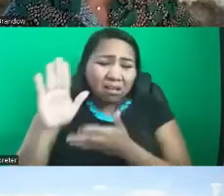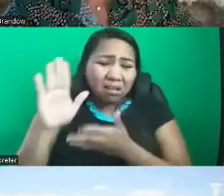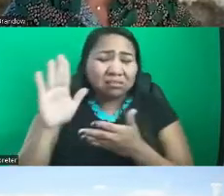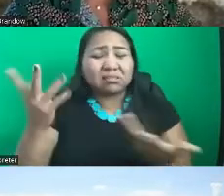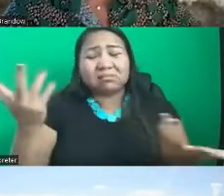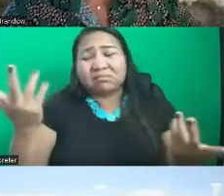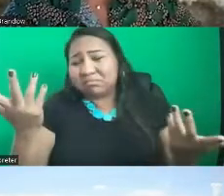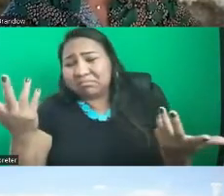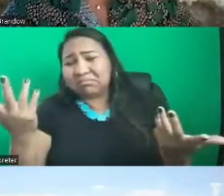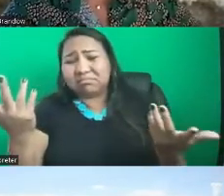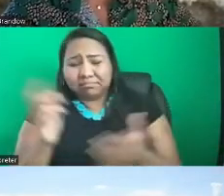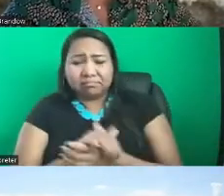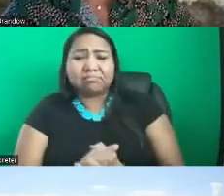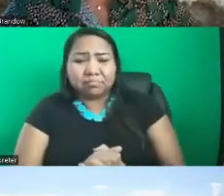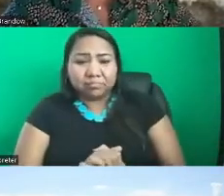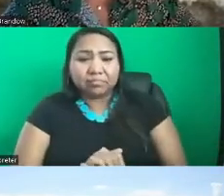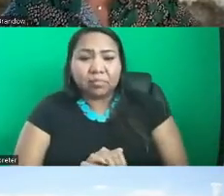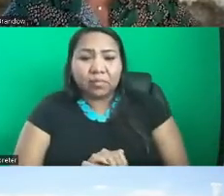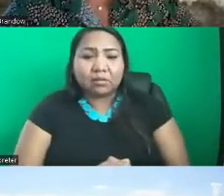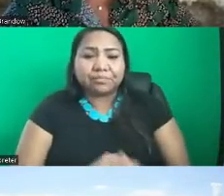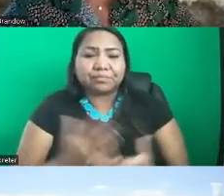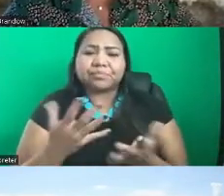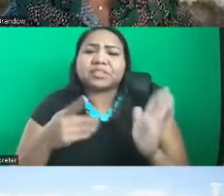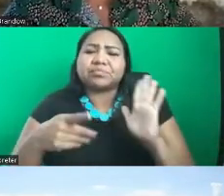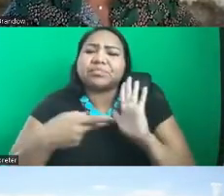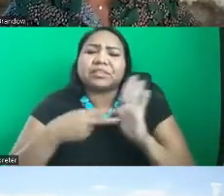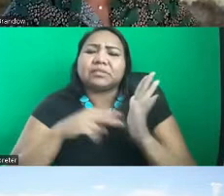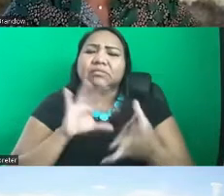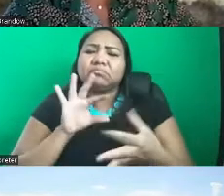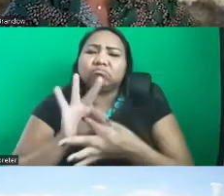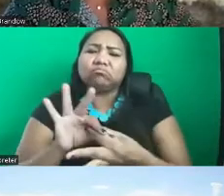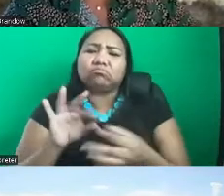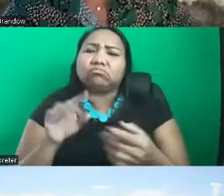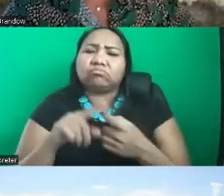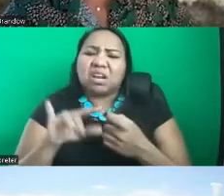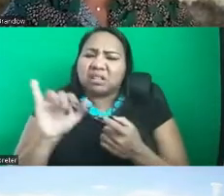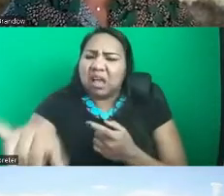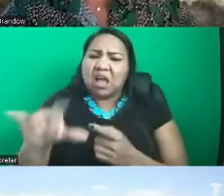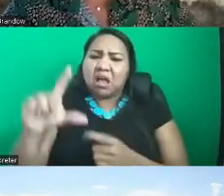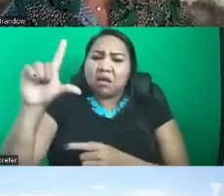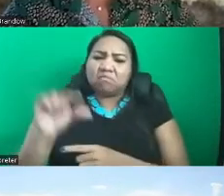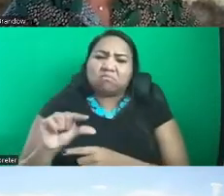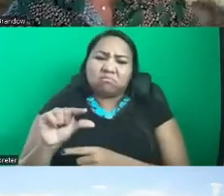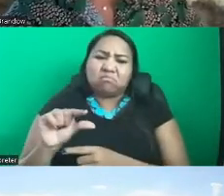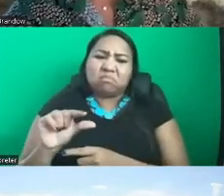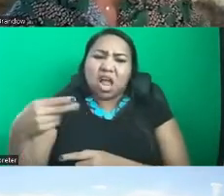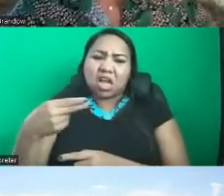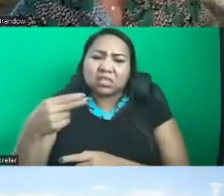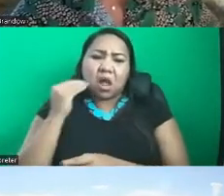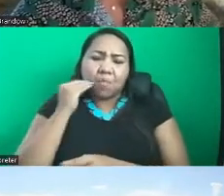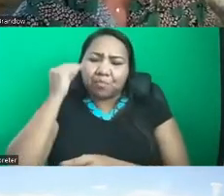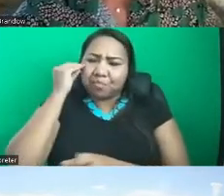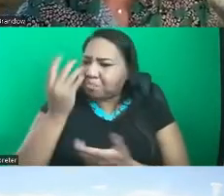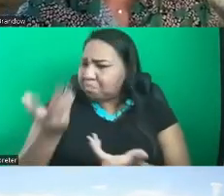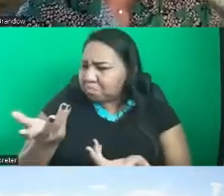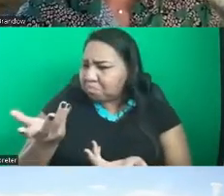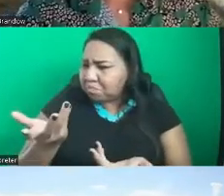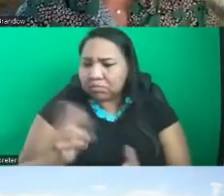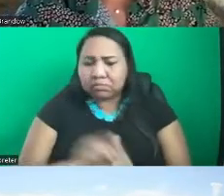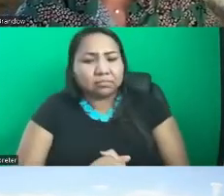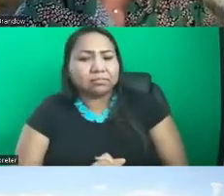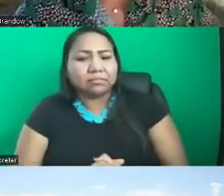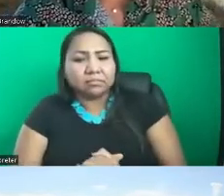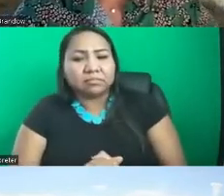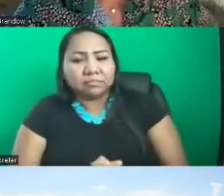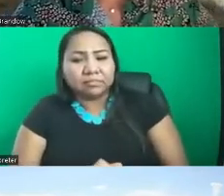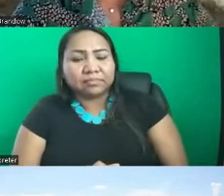and what this means in respect to that lowercase h home. The last two components that are